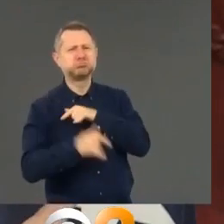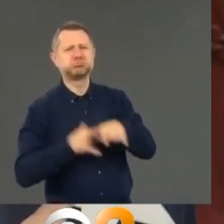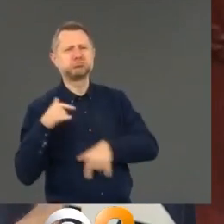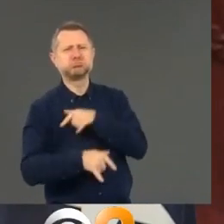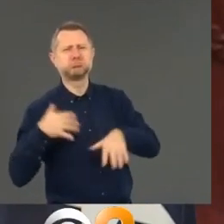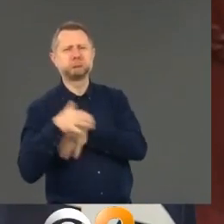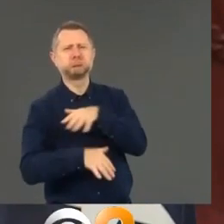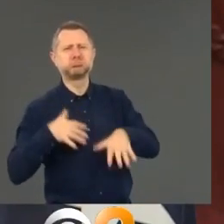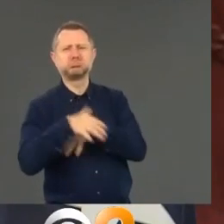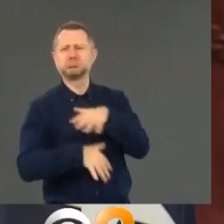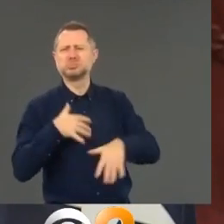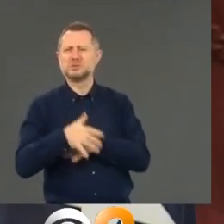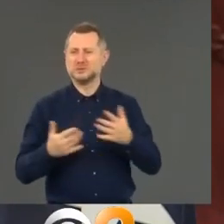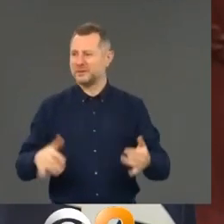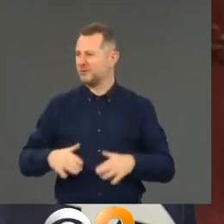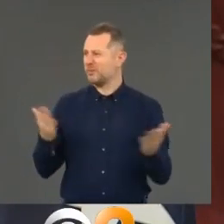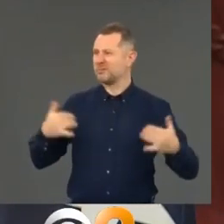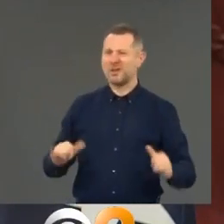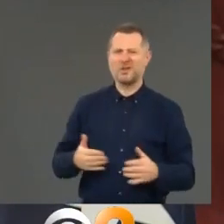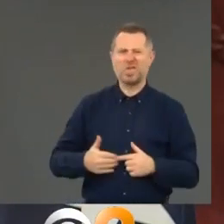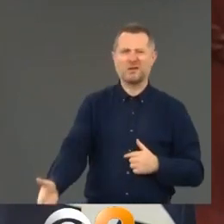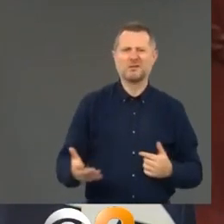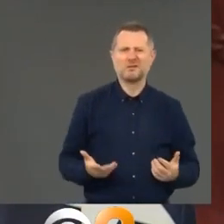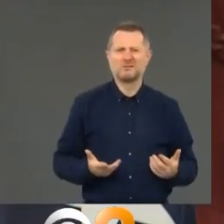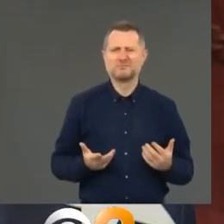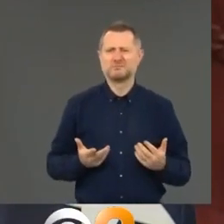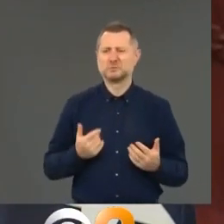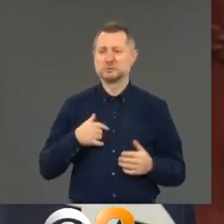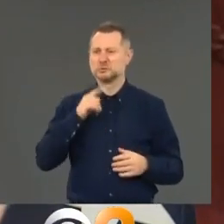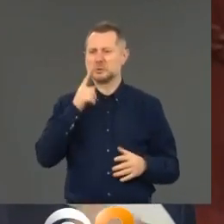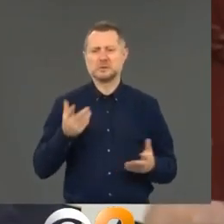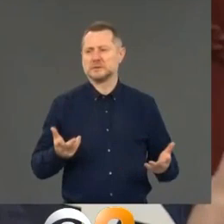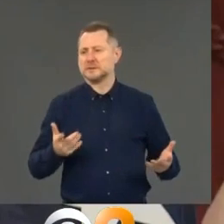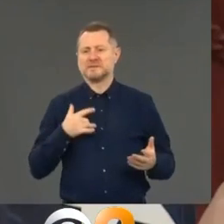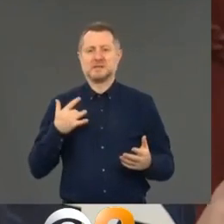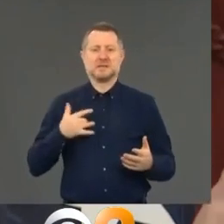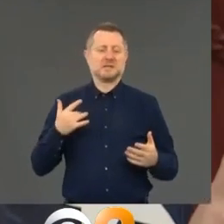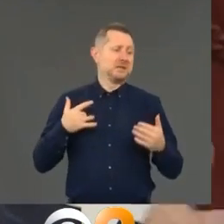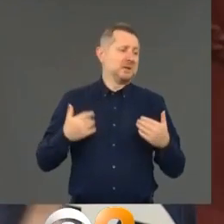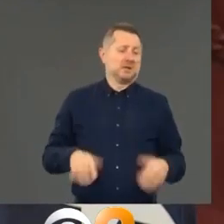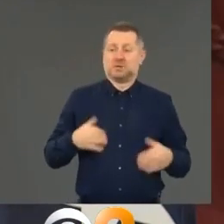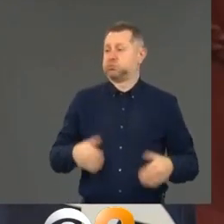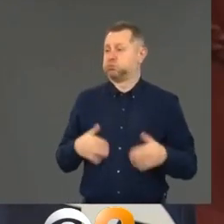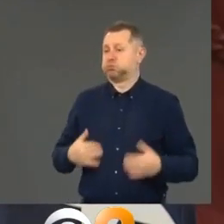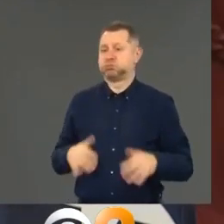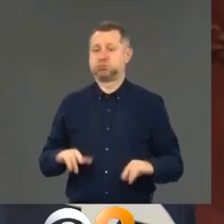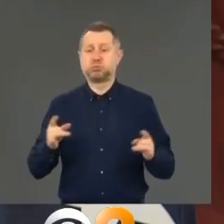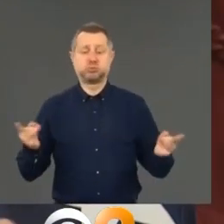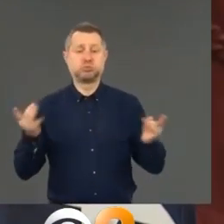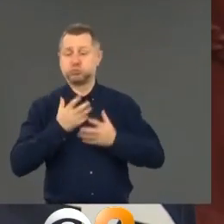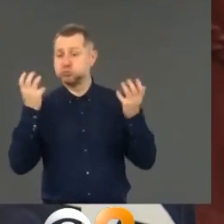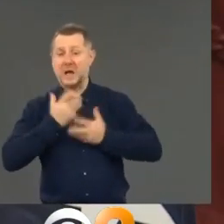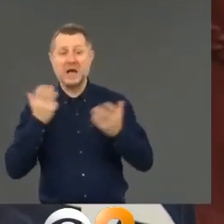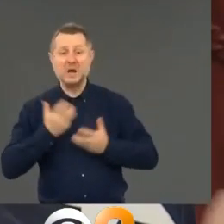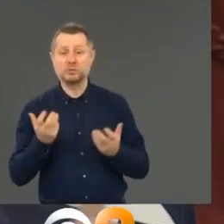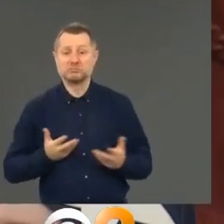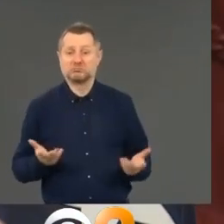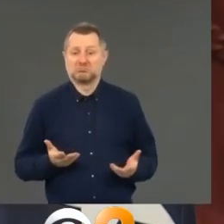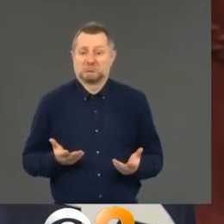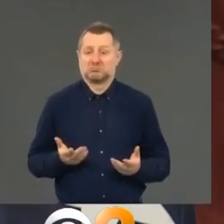happened, which is still mind-boggling to me, that with all these global